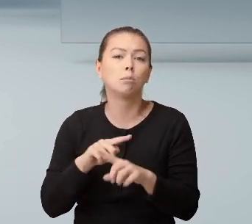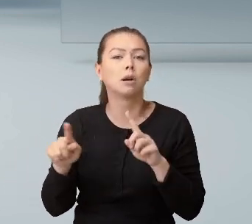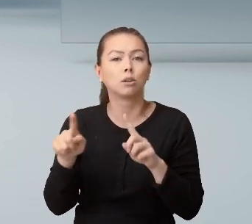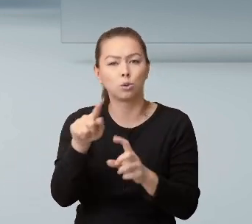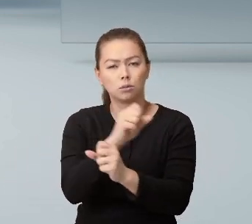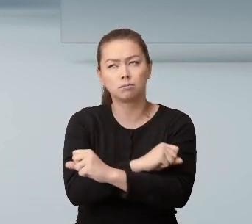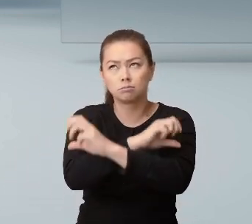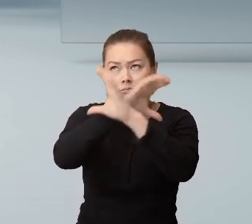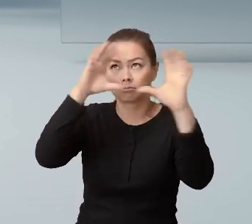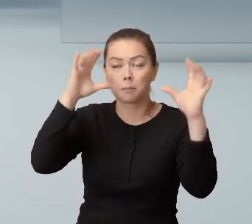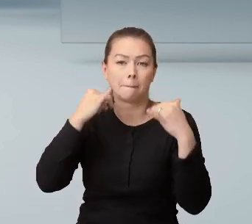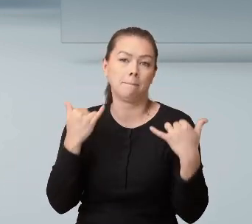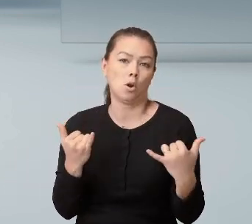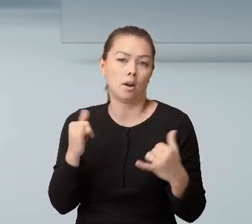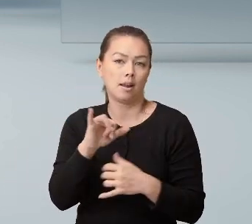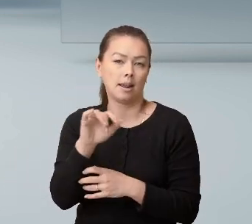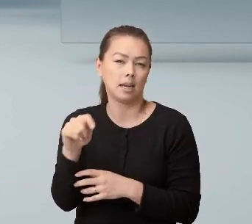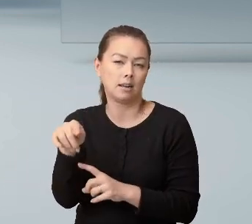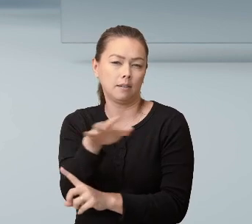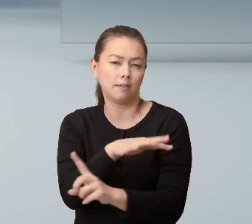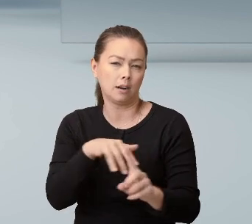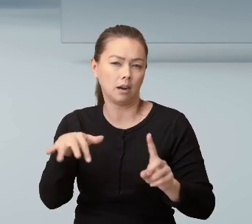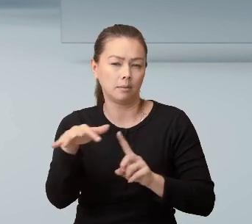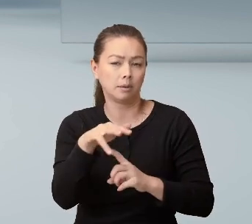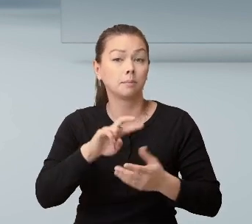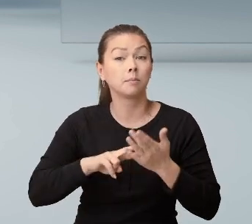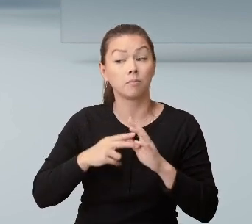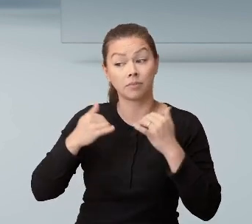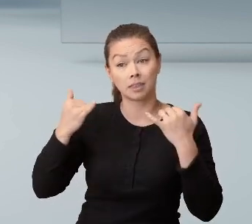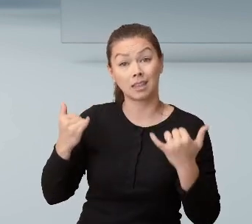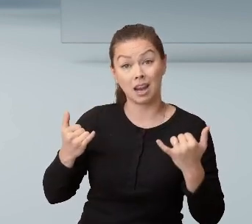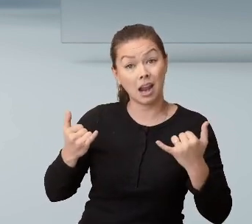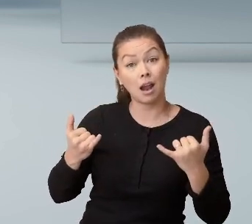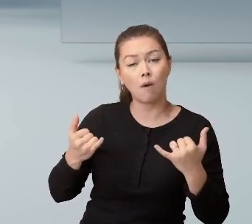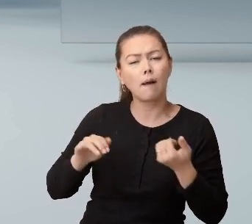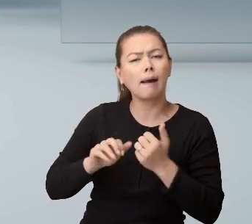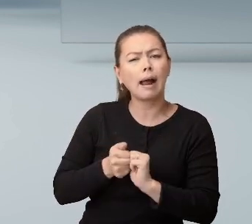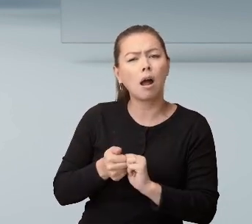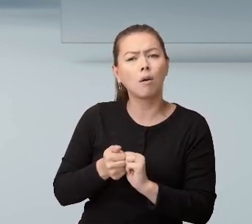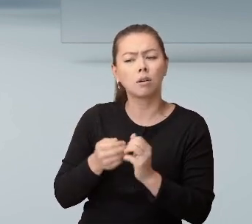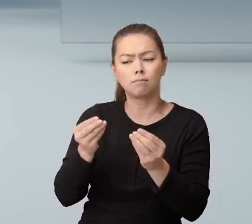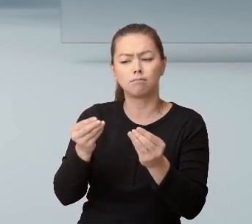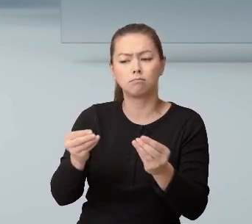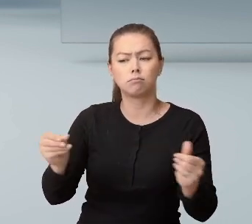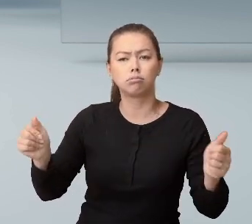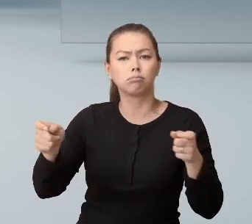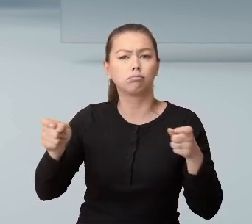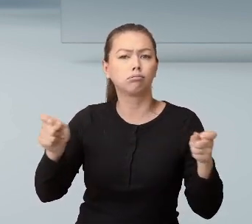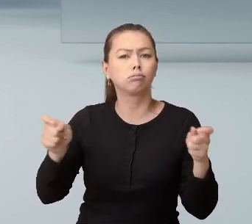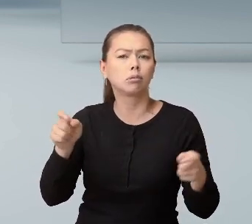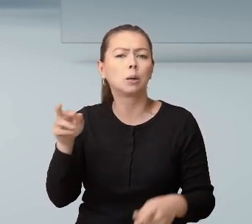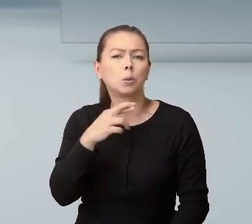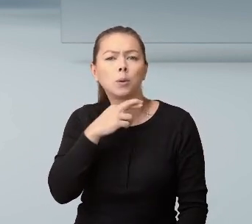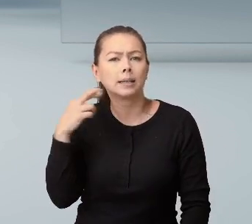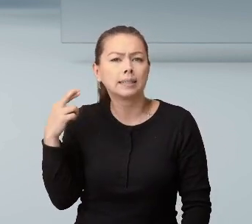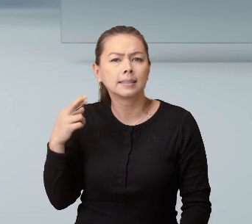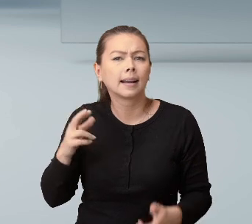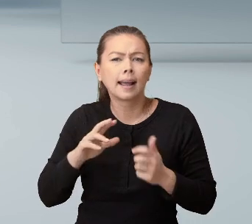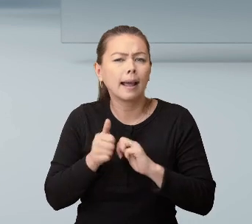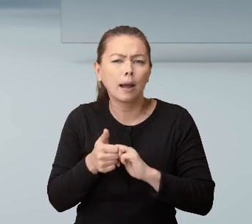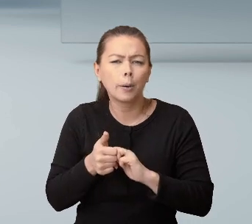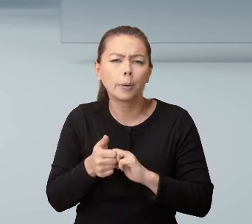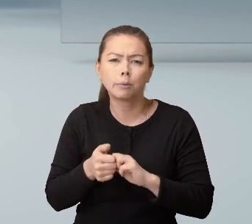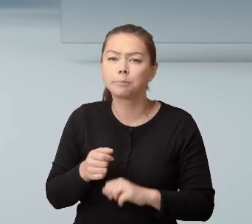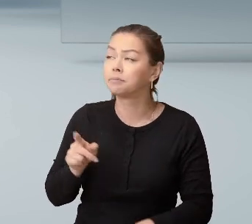environment. So what we're here to talk about are some of the steps we can take to mitigate these risks.